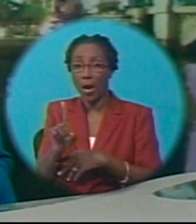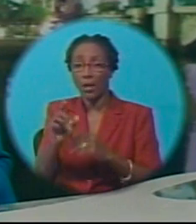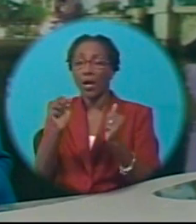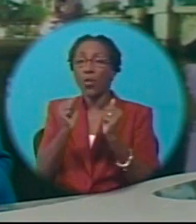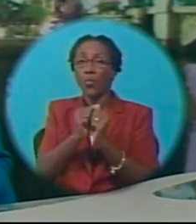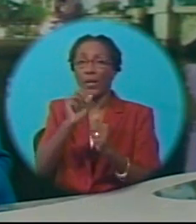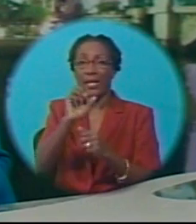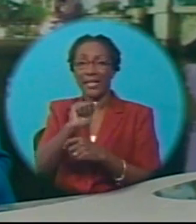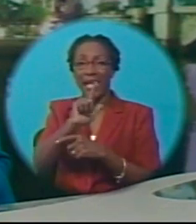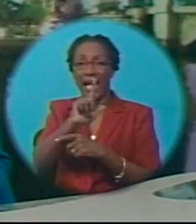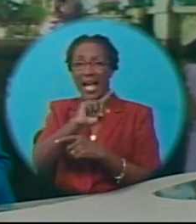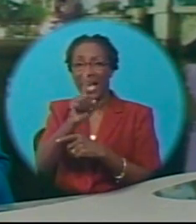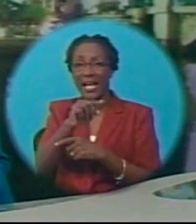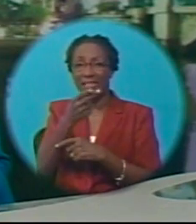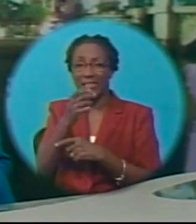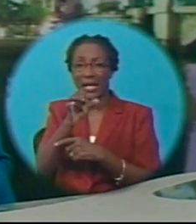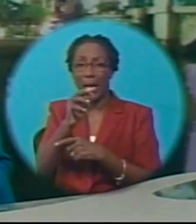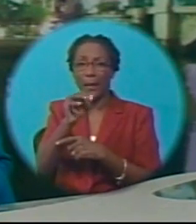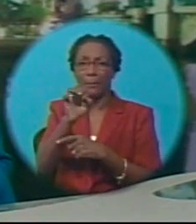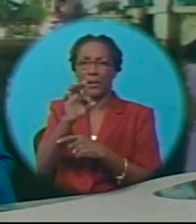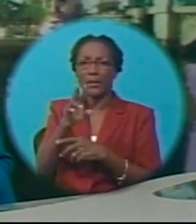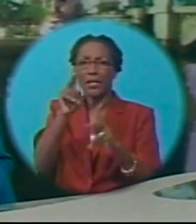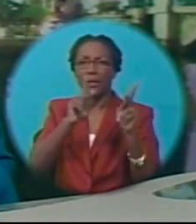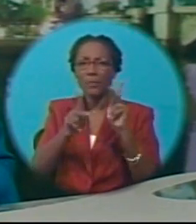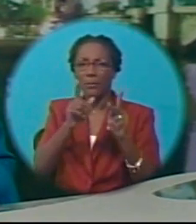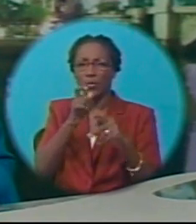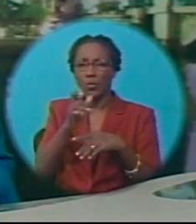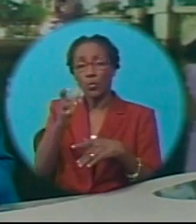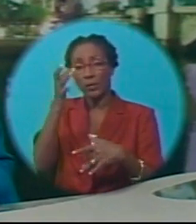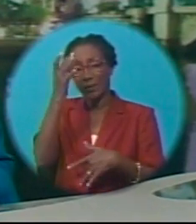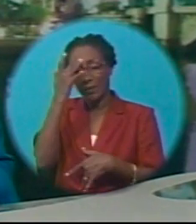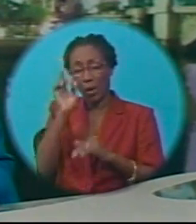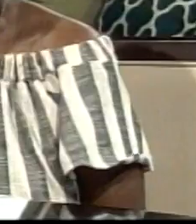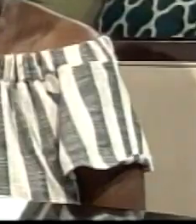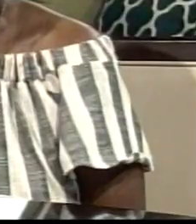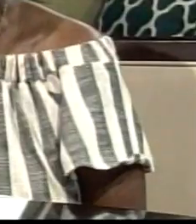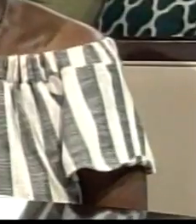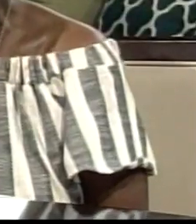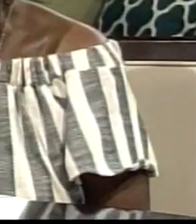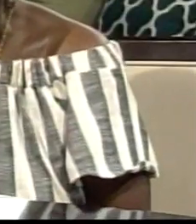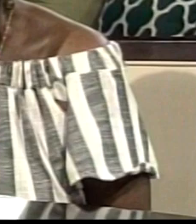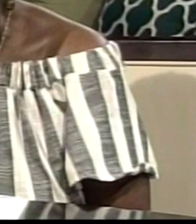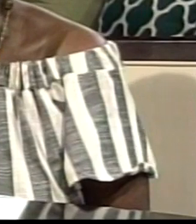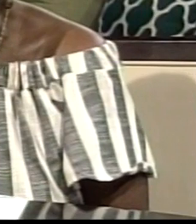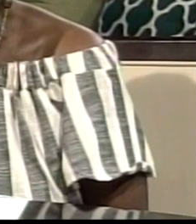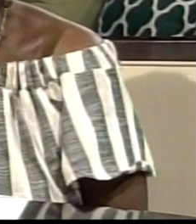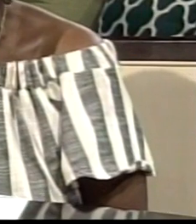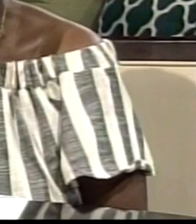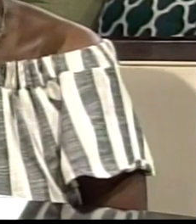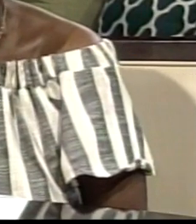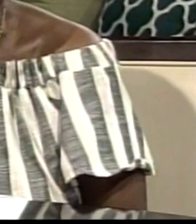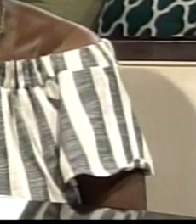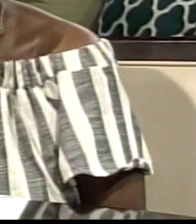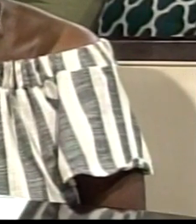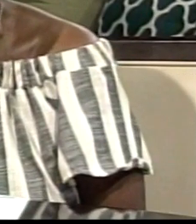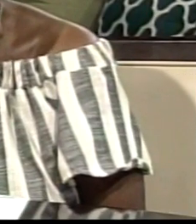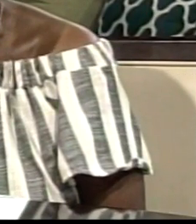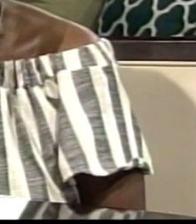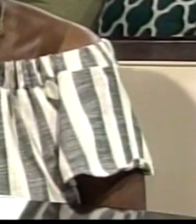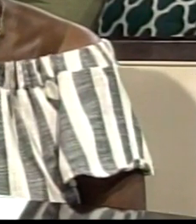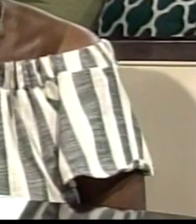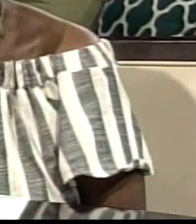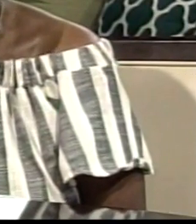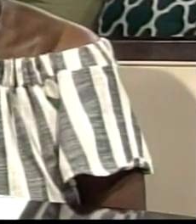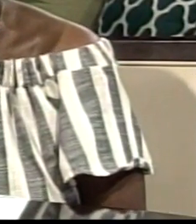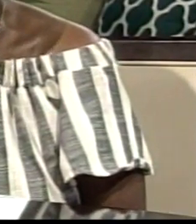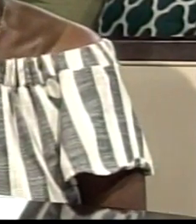She's advising people who may present symptoms to visit a doctor. Encourage them to see a doctor. Now, that is not always